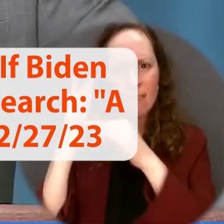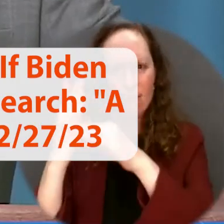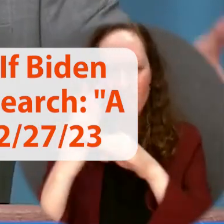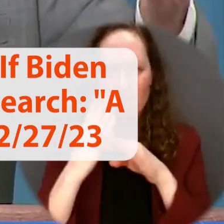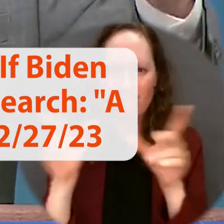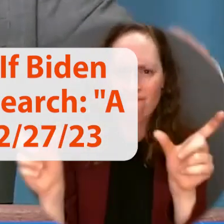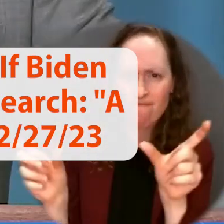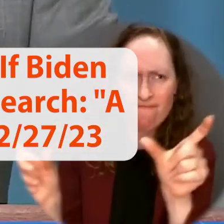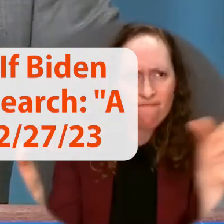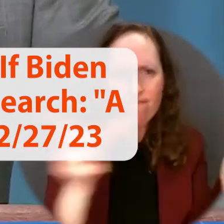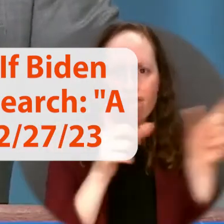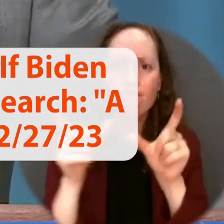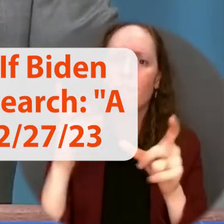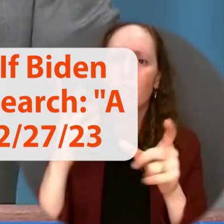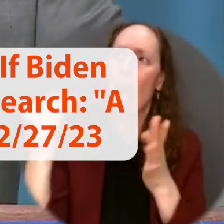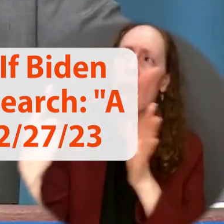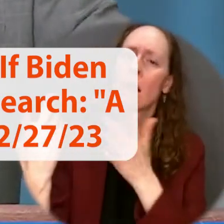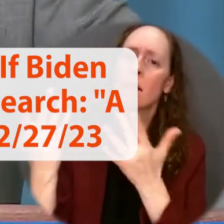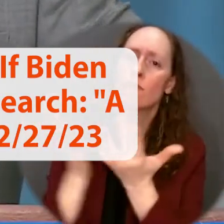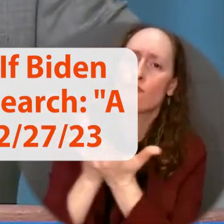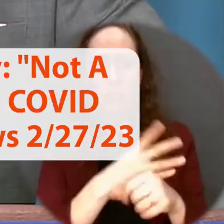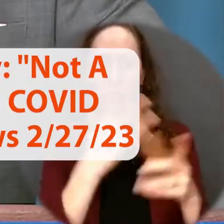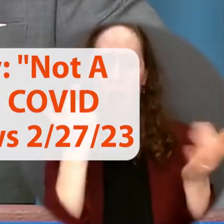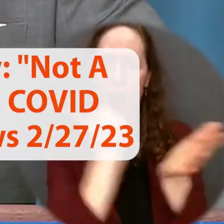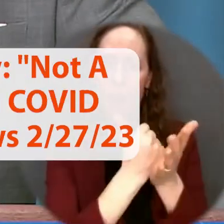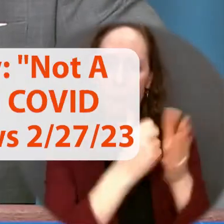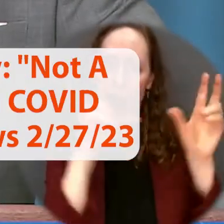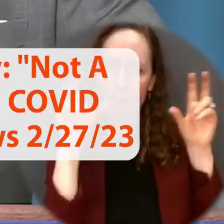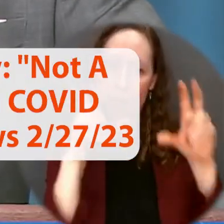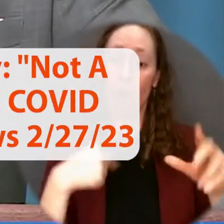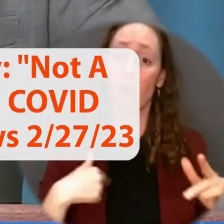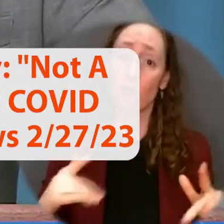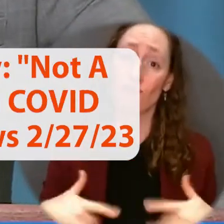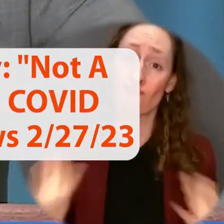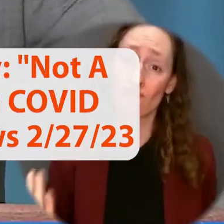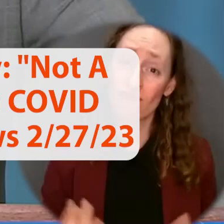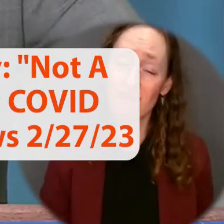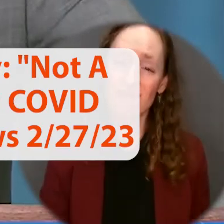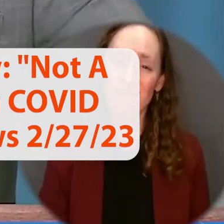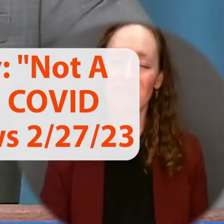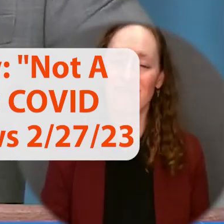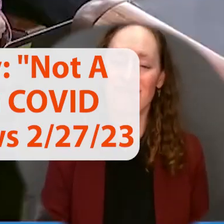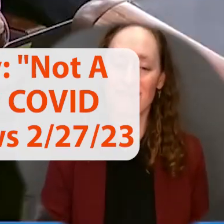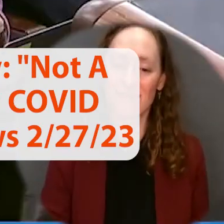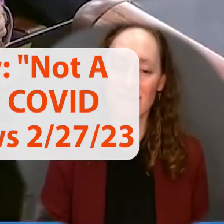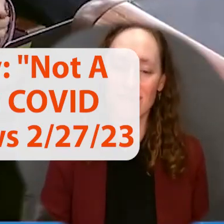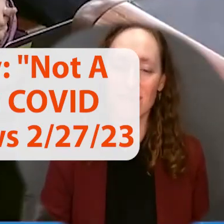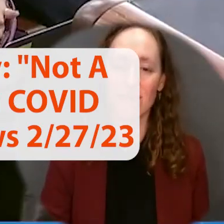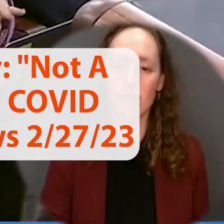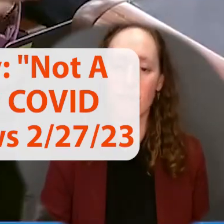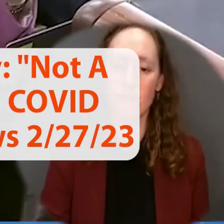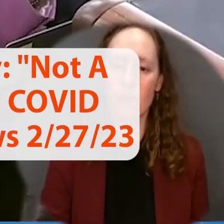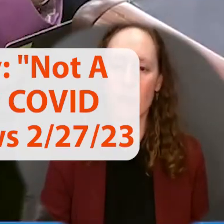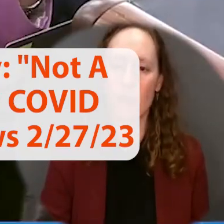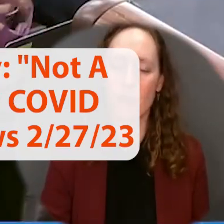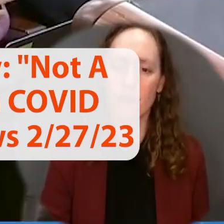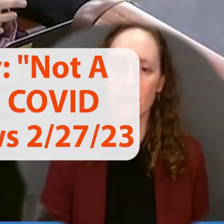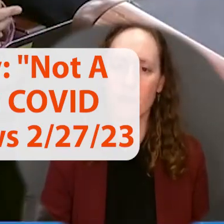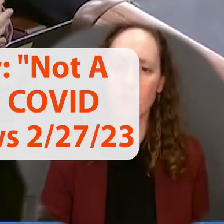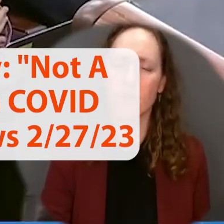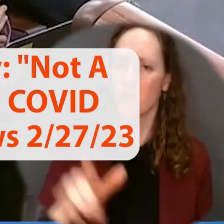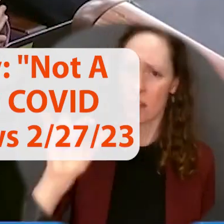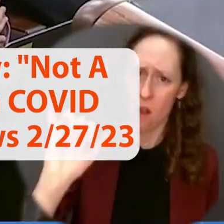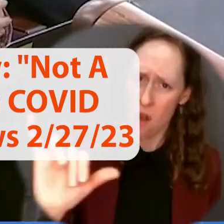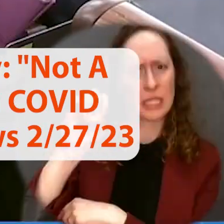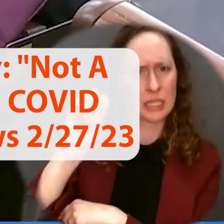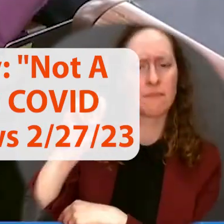So I think that's a fancy way of saying yes. On the Department of Energy's findings, the lab leak most likely caused